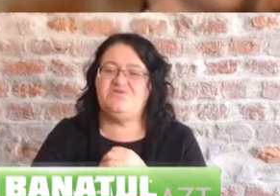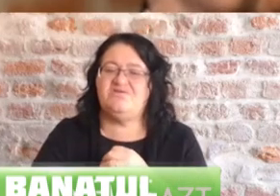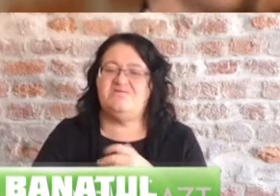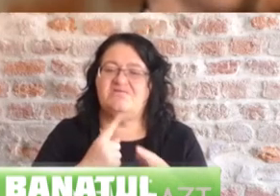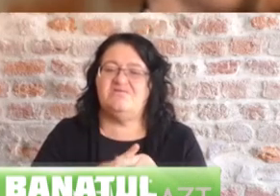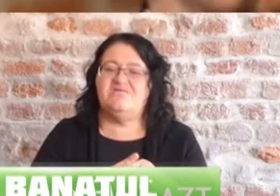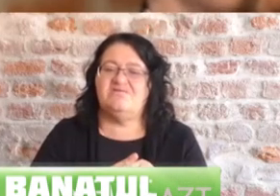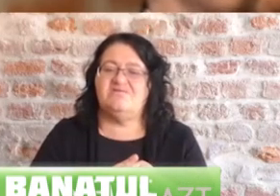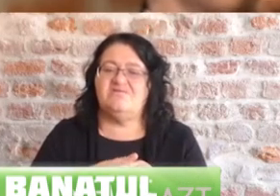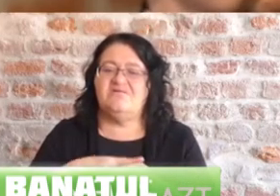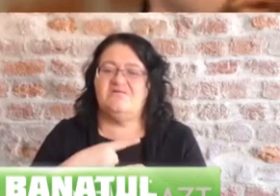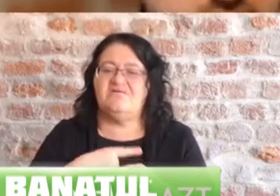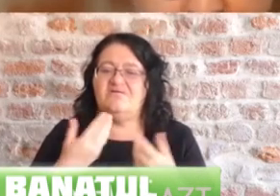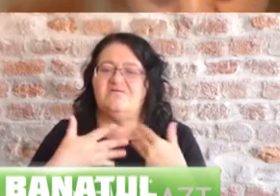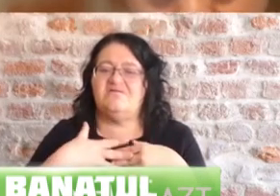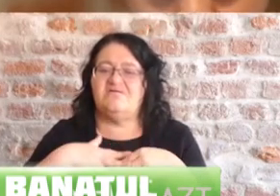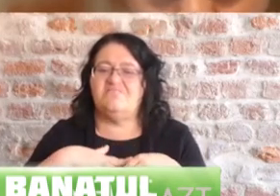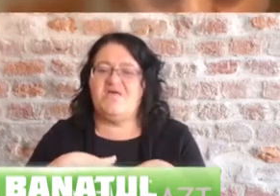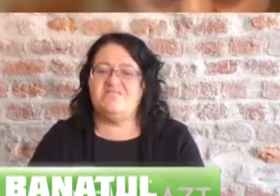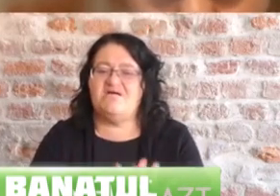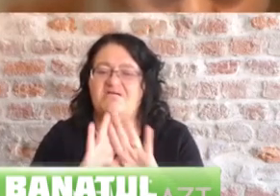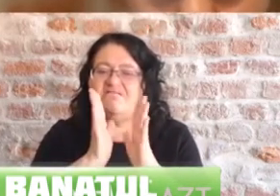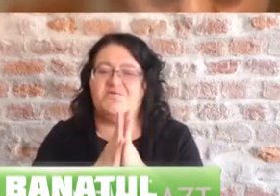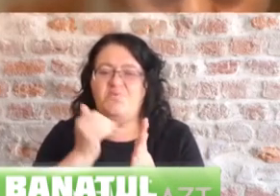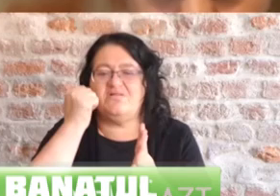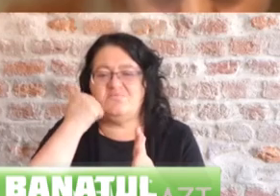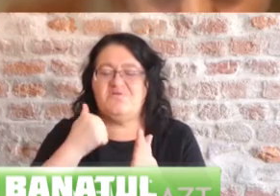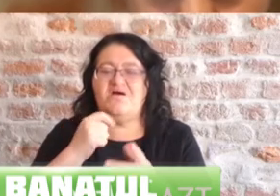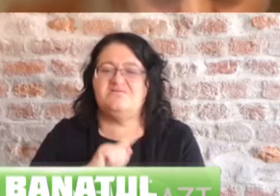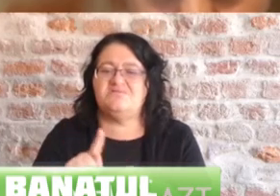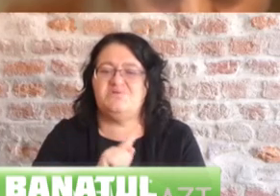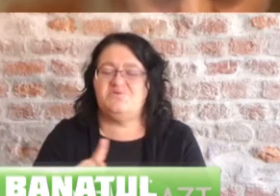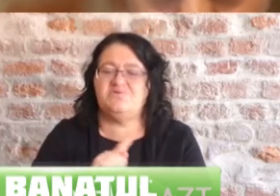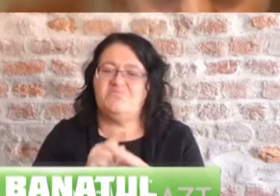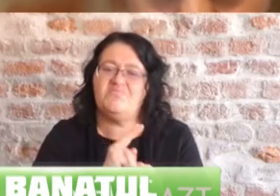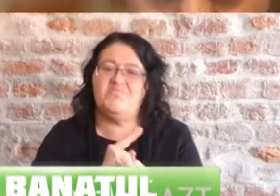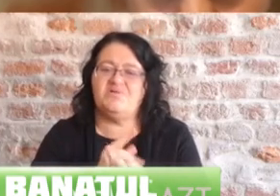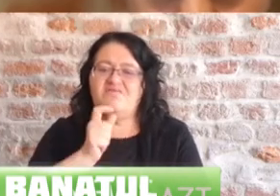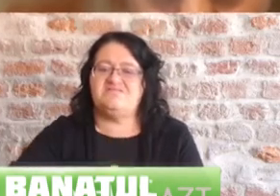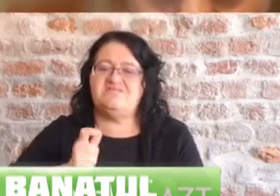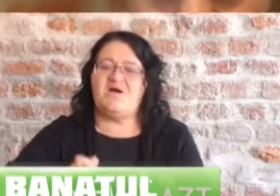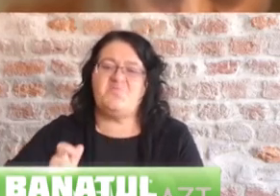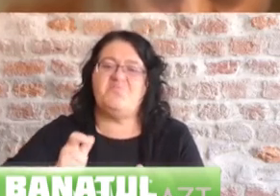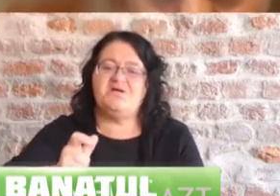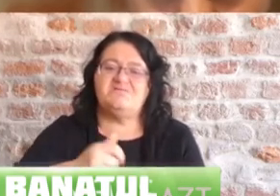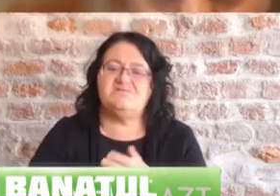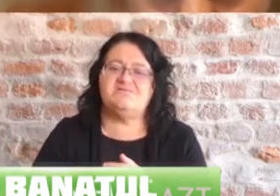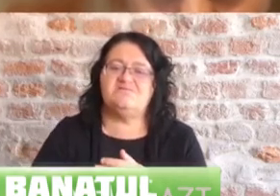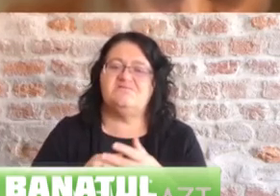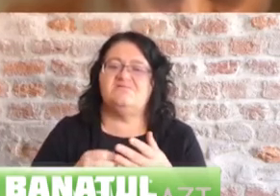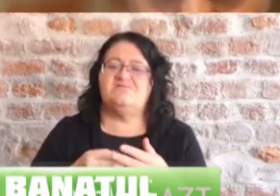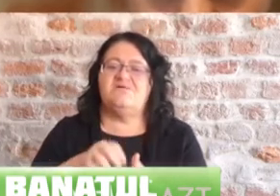were perceived as integral components of the square, whose corresponding segments of the public space